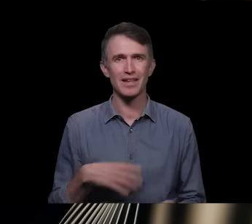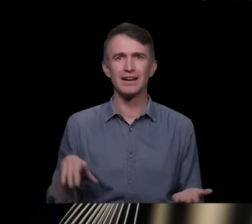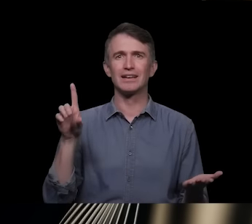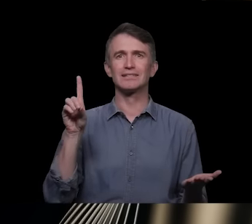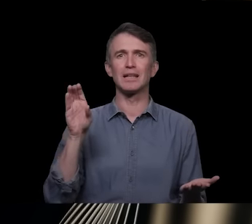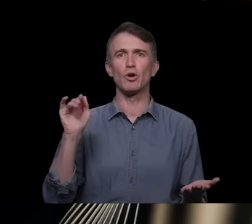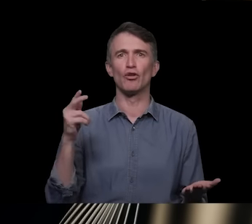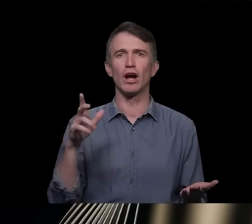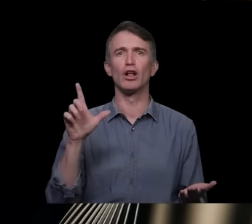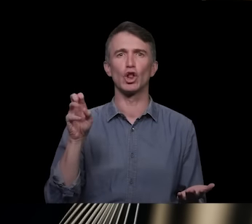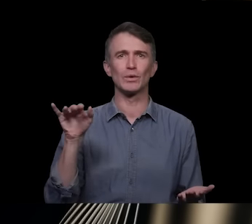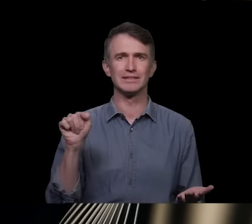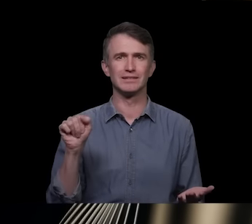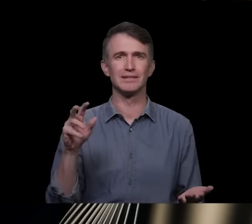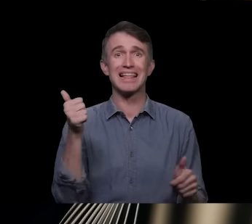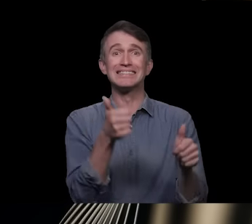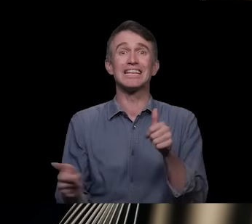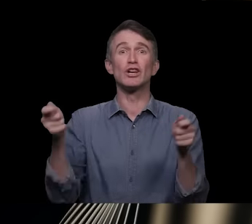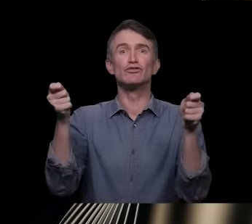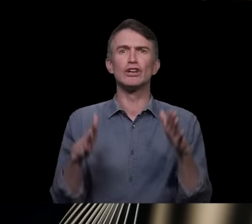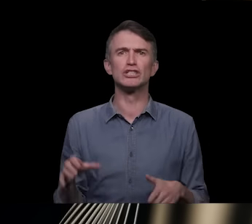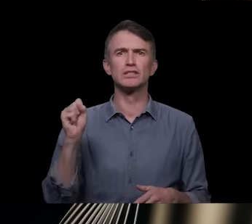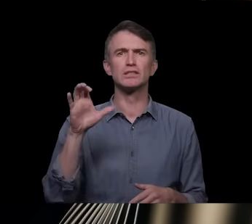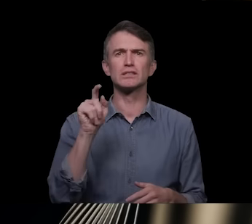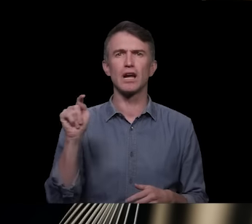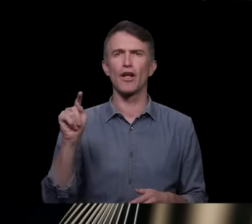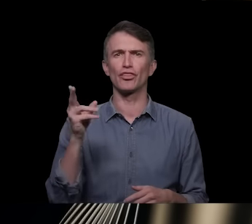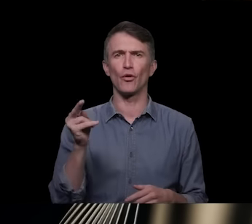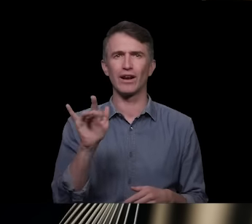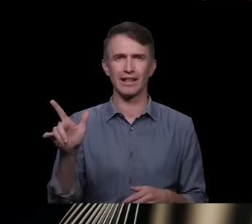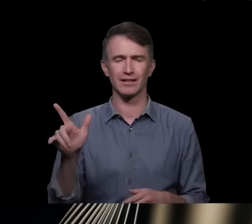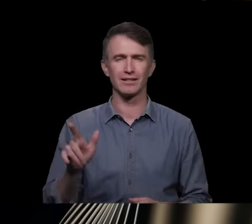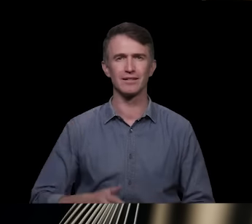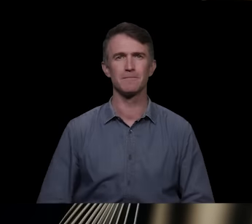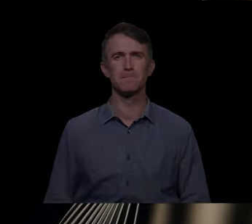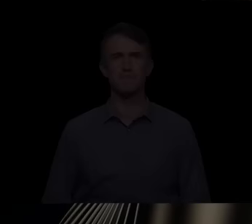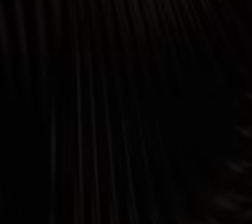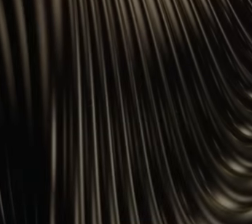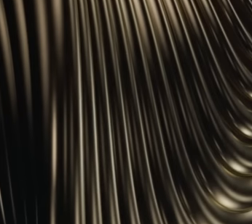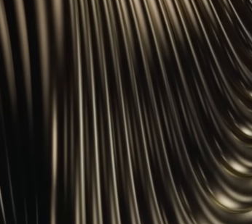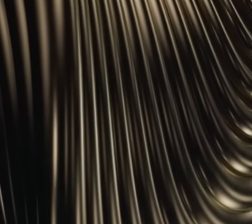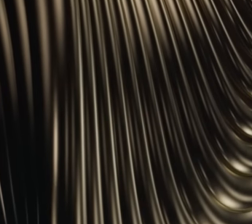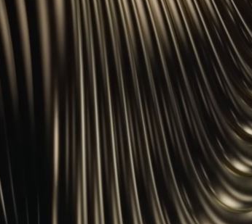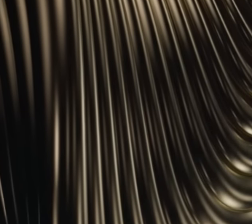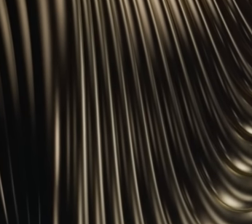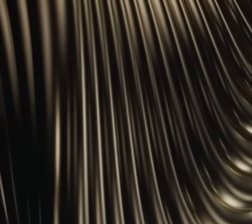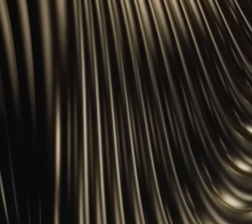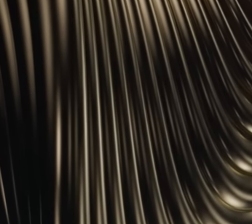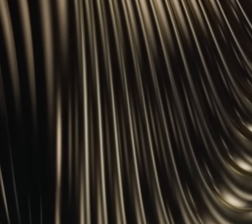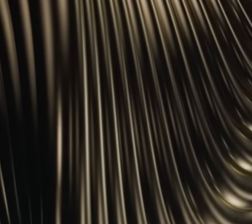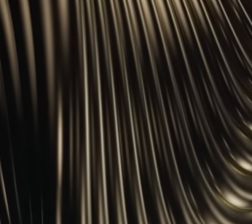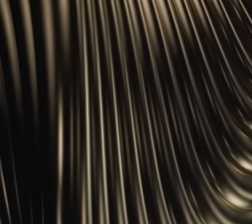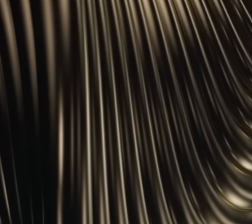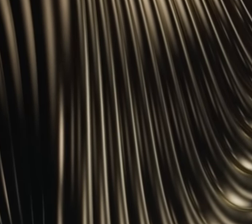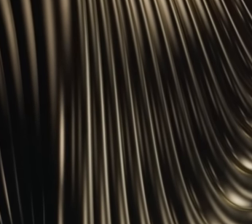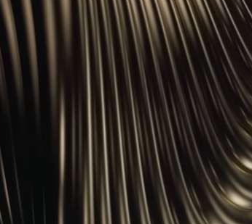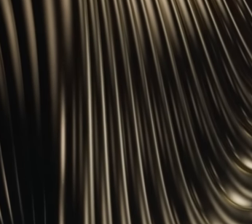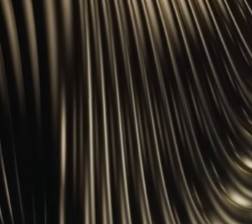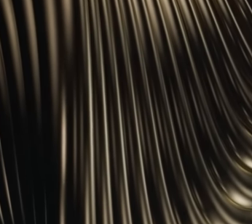Blind, Deborah Cook Lewis, and the executive director, Scott Thornhill. At left, a woman with short gray hair. At right,